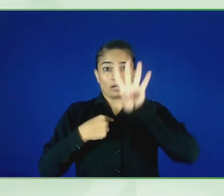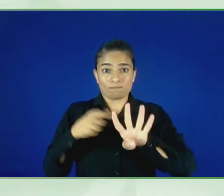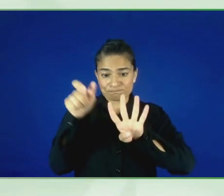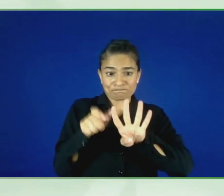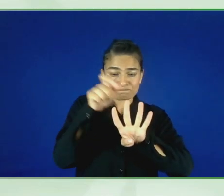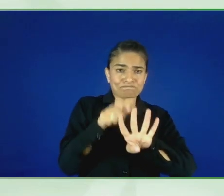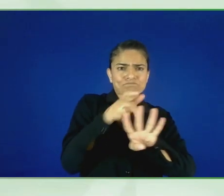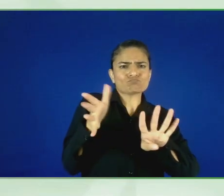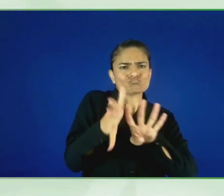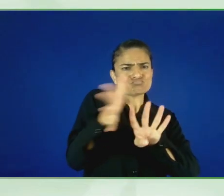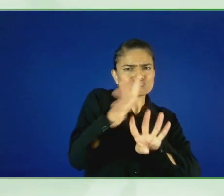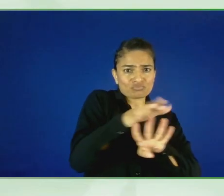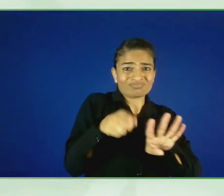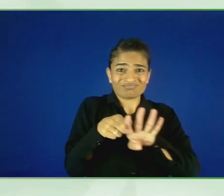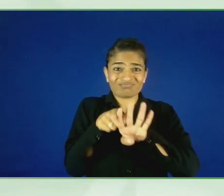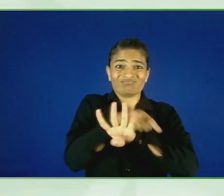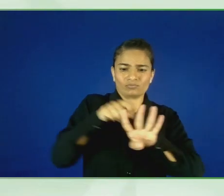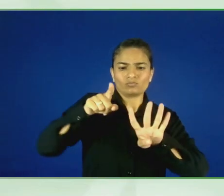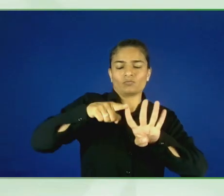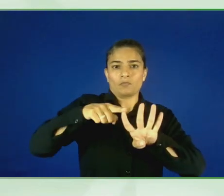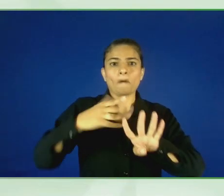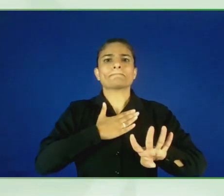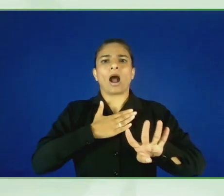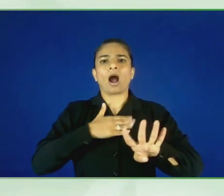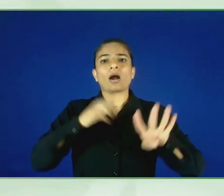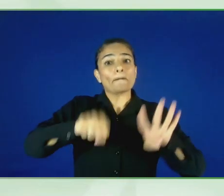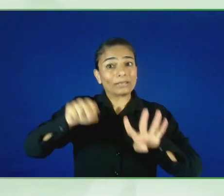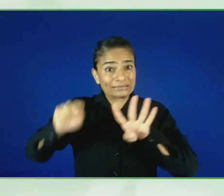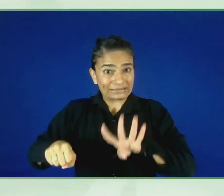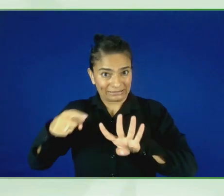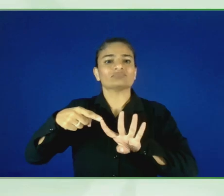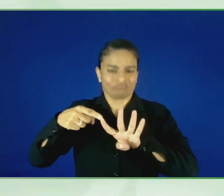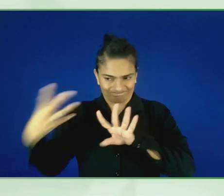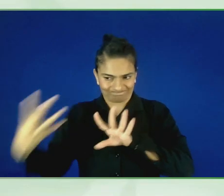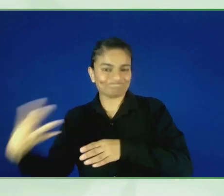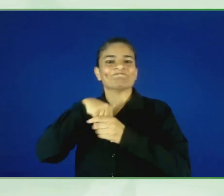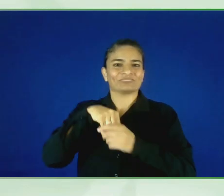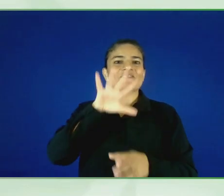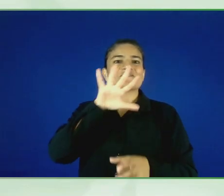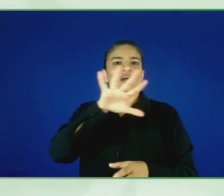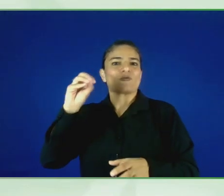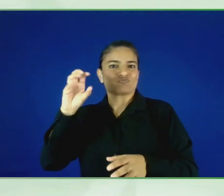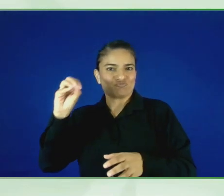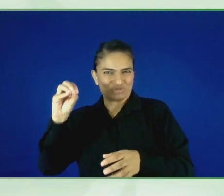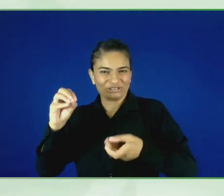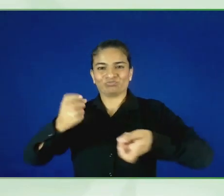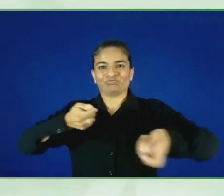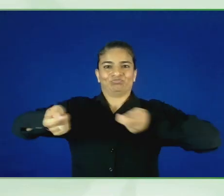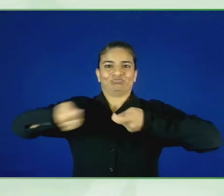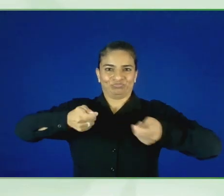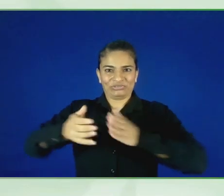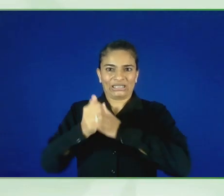500 directory and Sync 25 leaders, as well as 3 representatives from Valuable 500 companies from Sanofi,